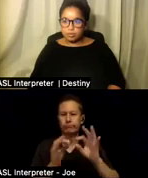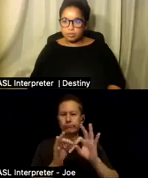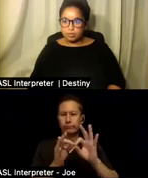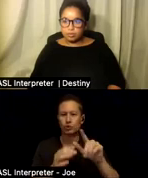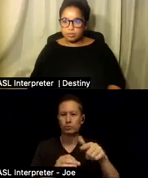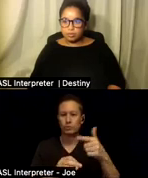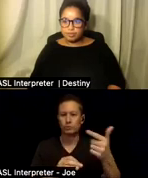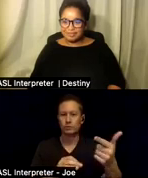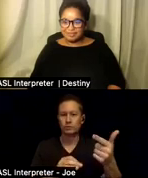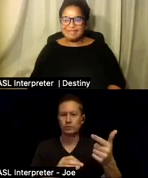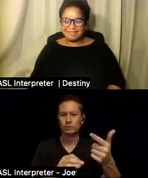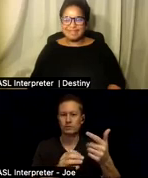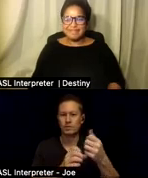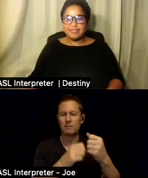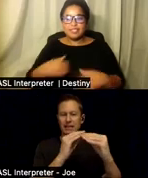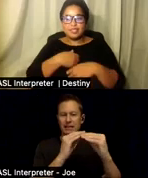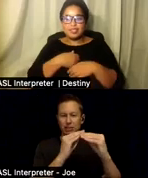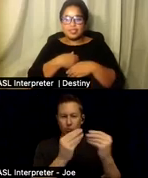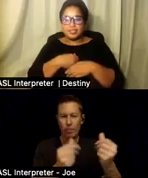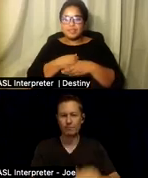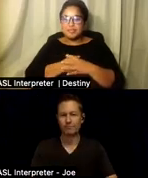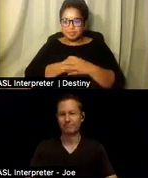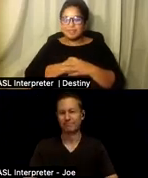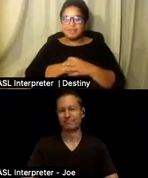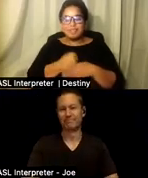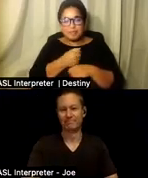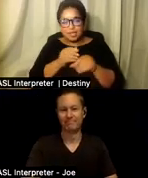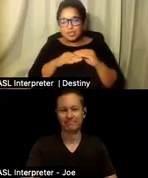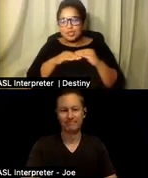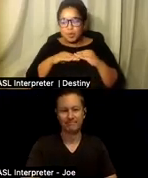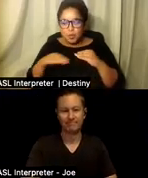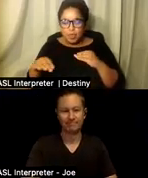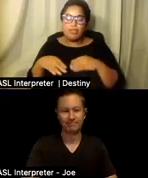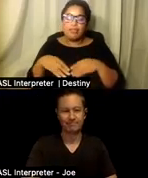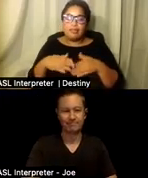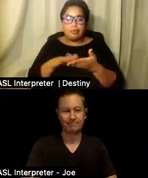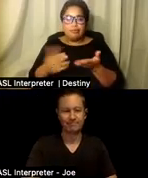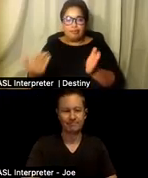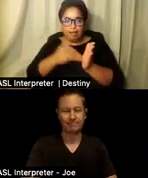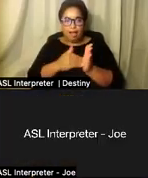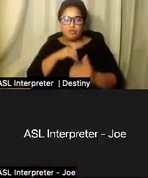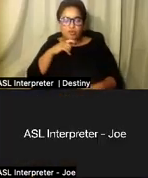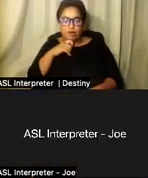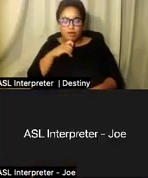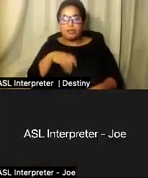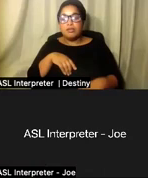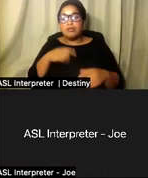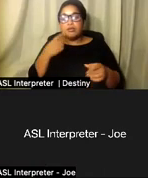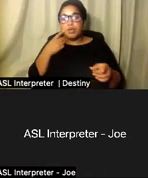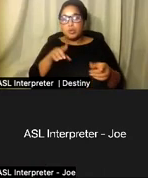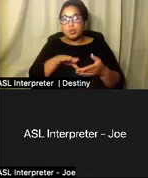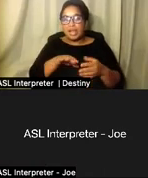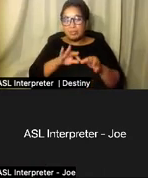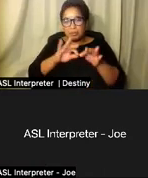Make it smooth. Then clean it again and let it dry. Now, when you peel off the protective cover on a fastener,